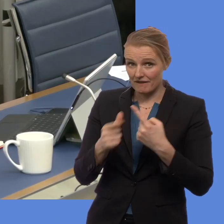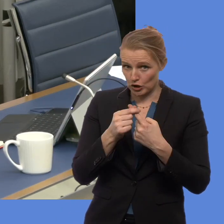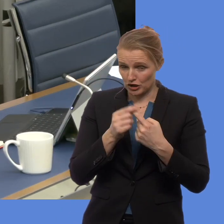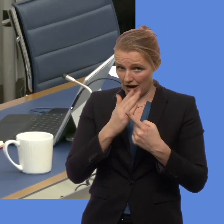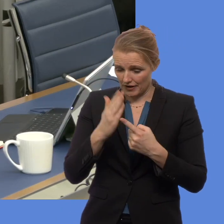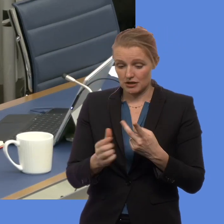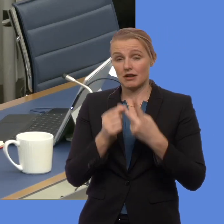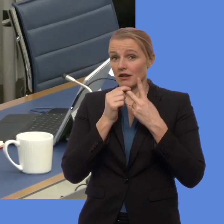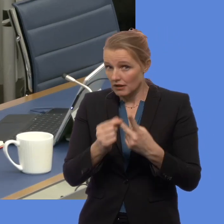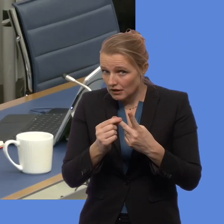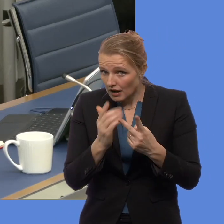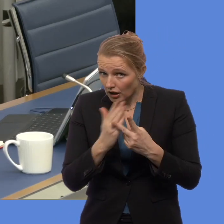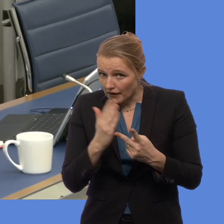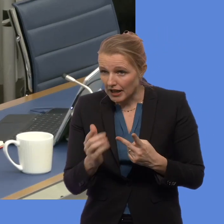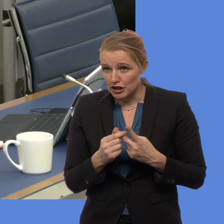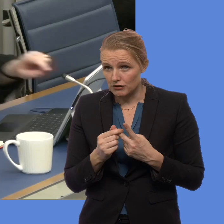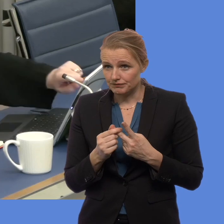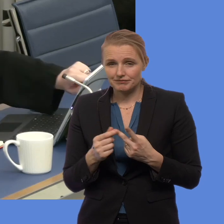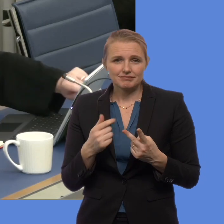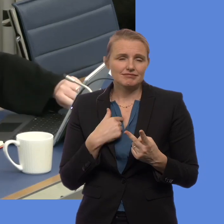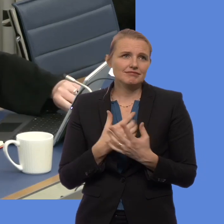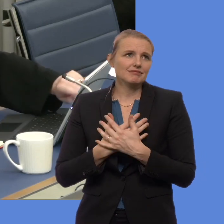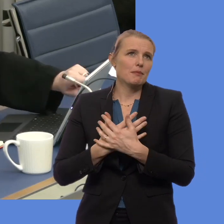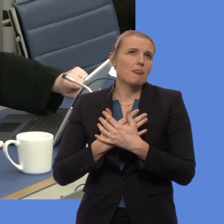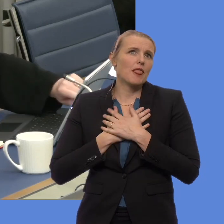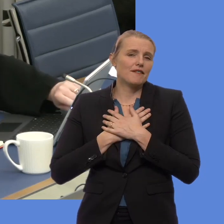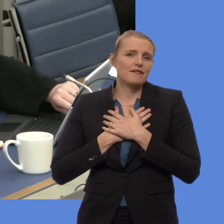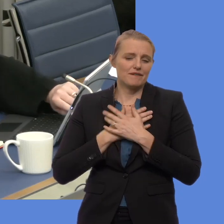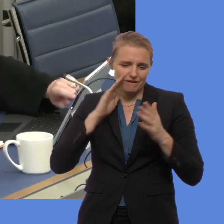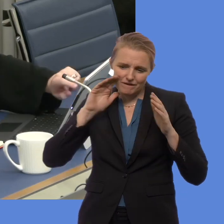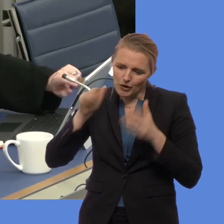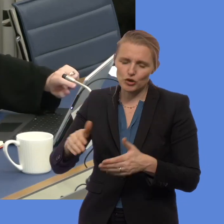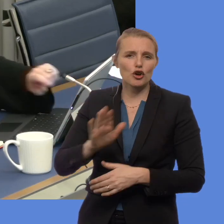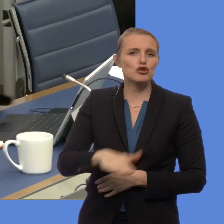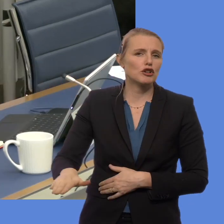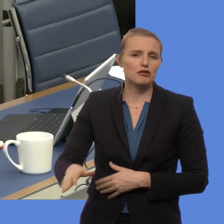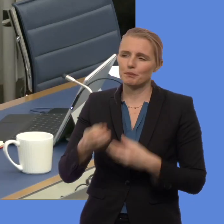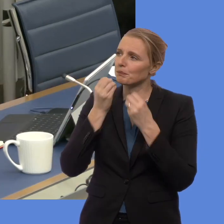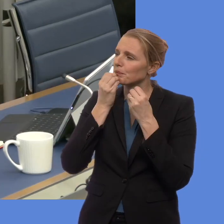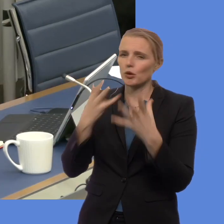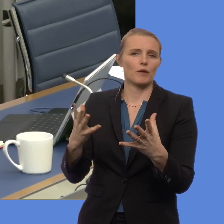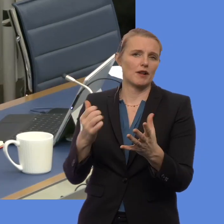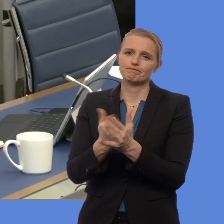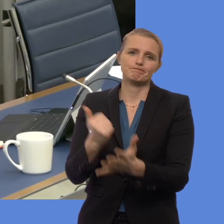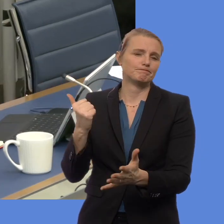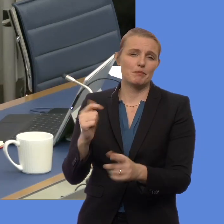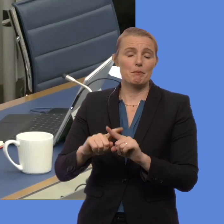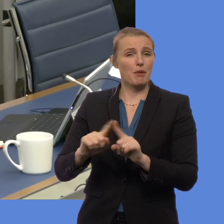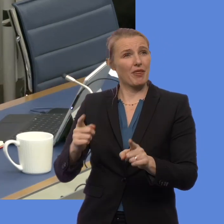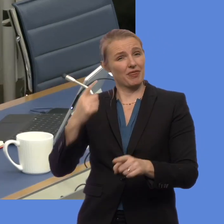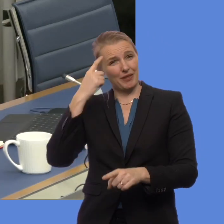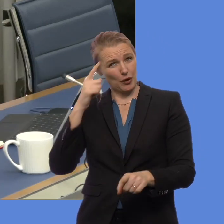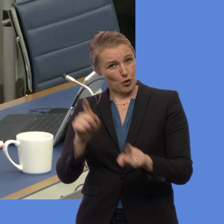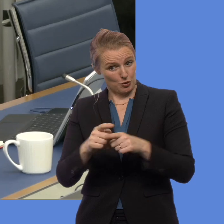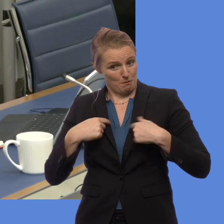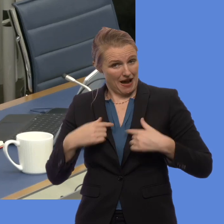just to ask, I absolutely love the fact that there is a concentration on children in the bill. However, from my point of view,